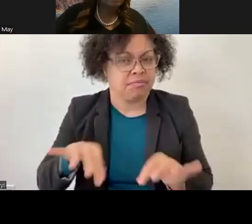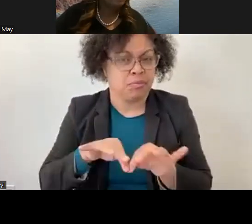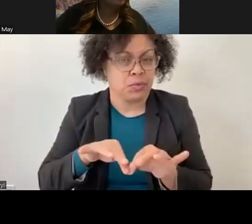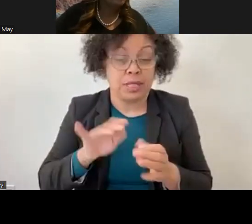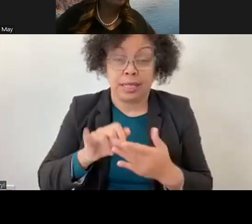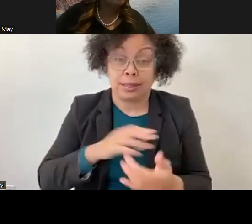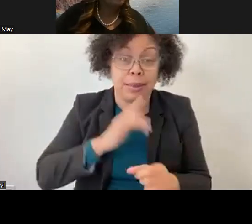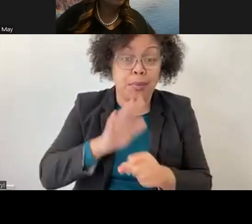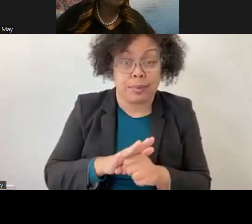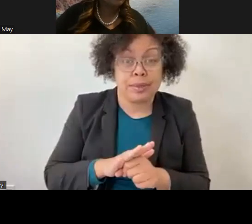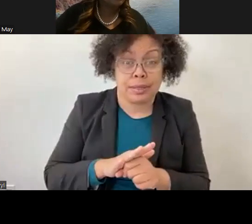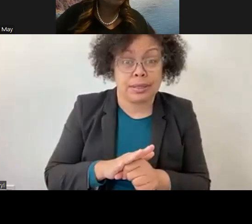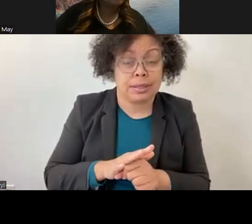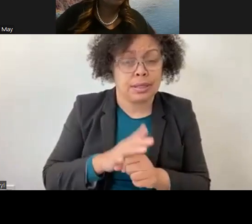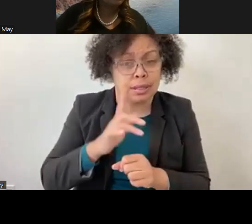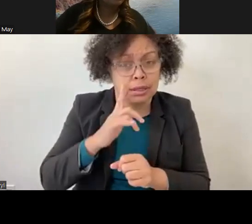promise to those that